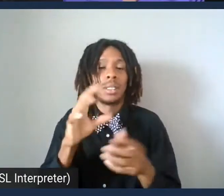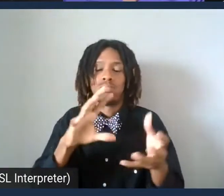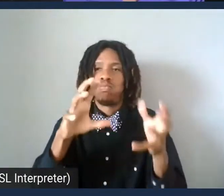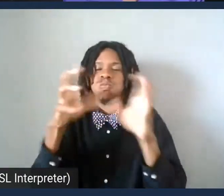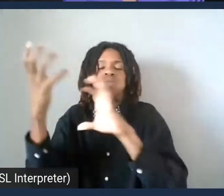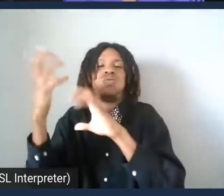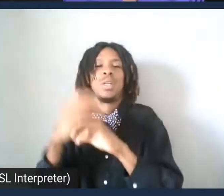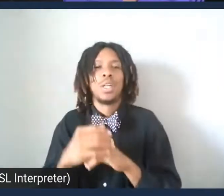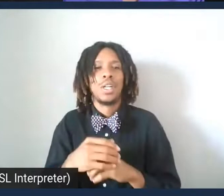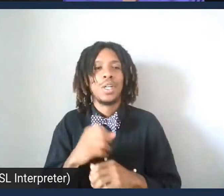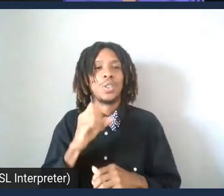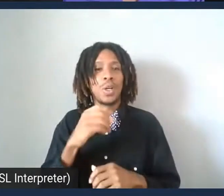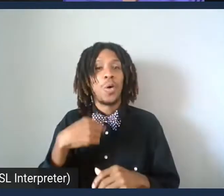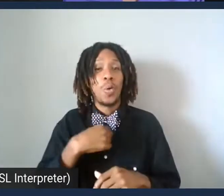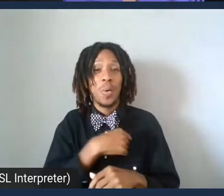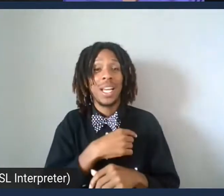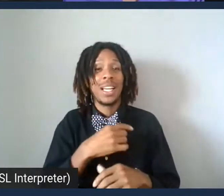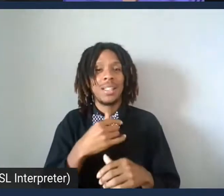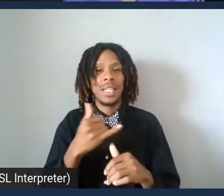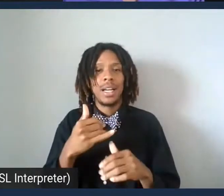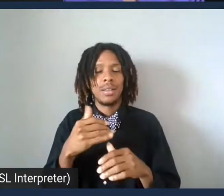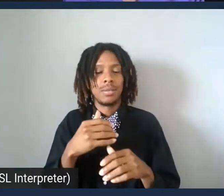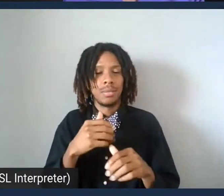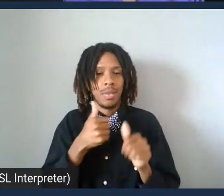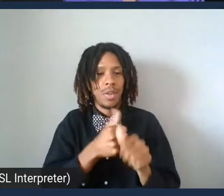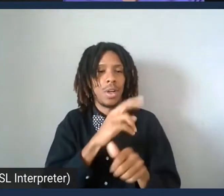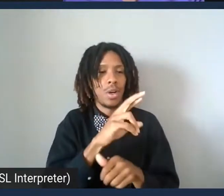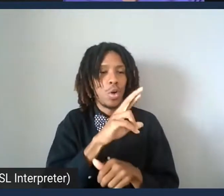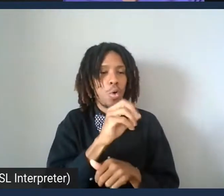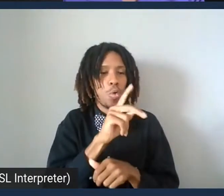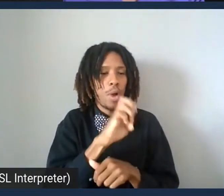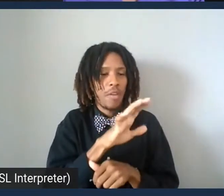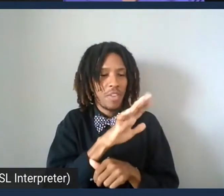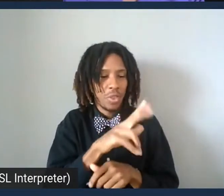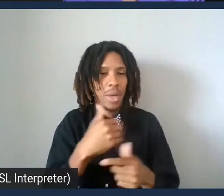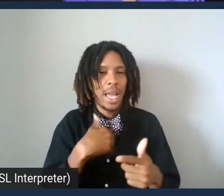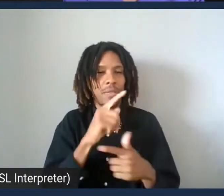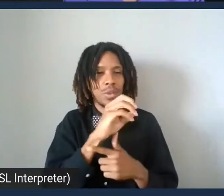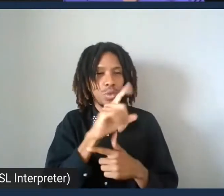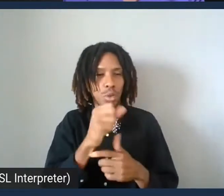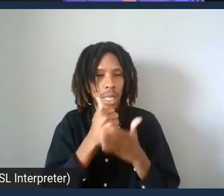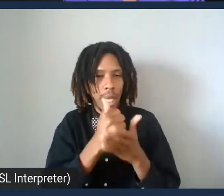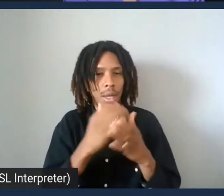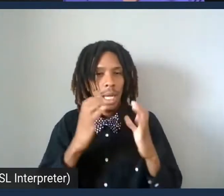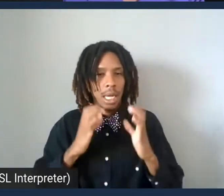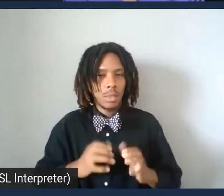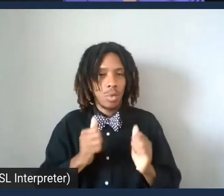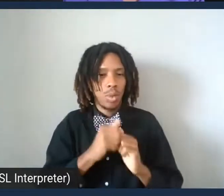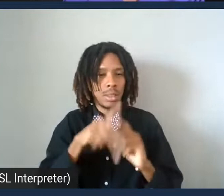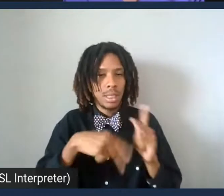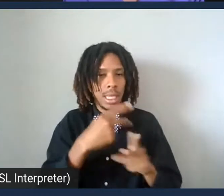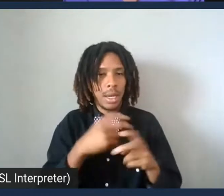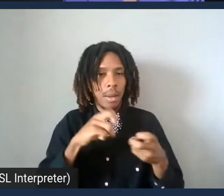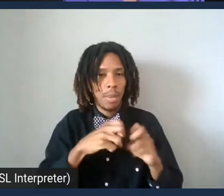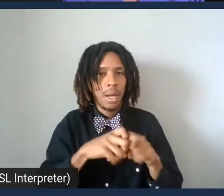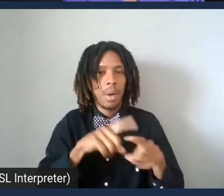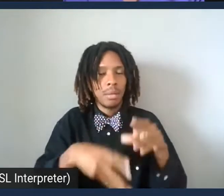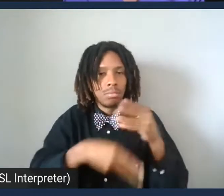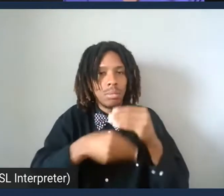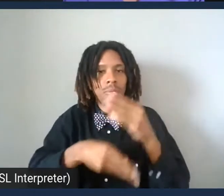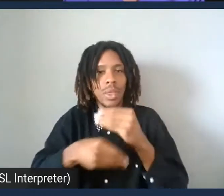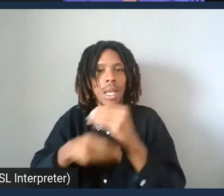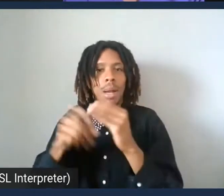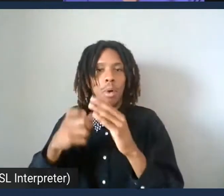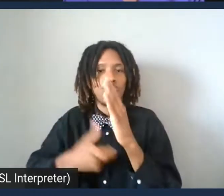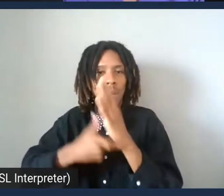the fact that we've gone in Route 53, not only have we had the tools in Route 53 to help customers deal with these kinds of problems, but now we're adding more and more automation